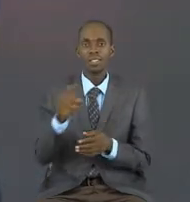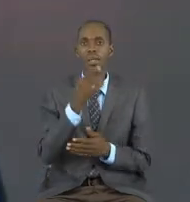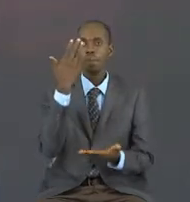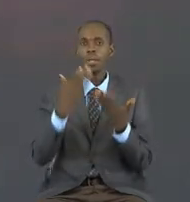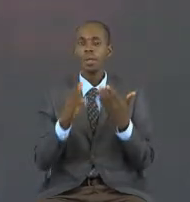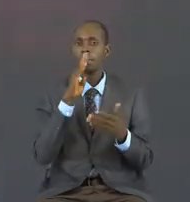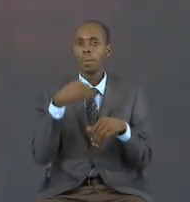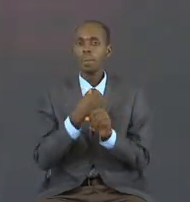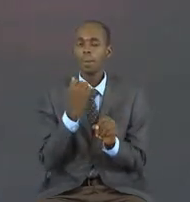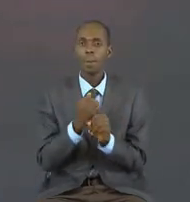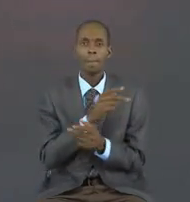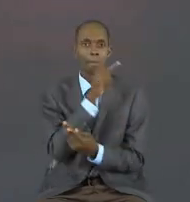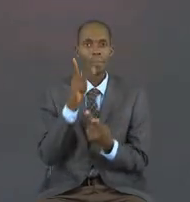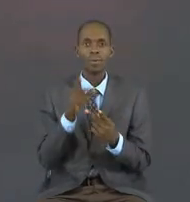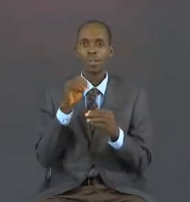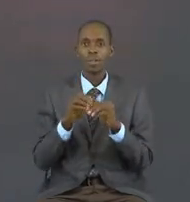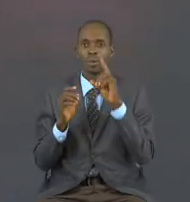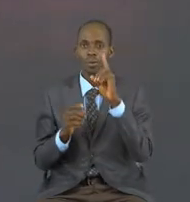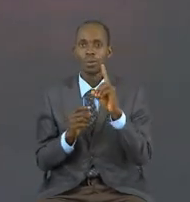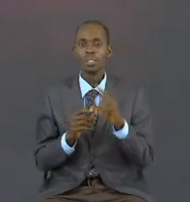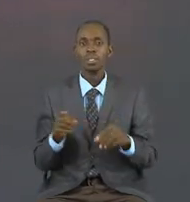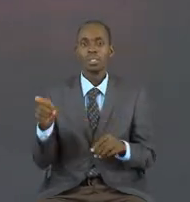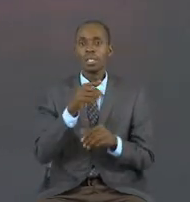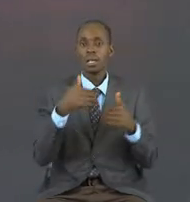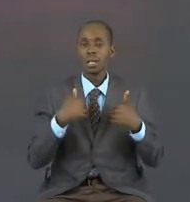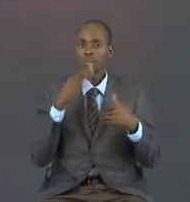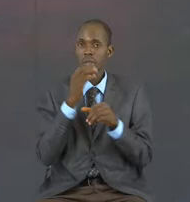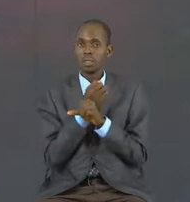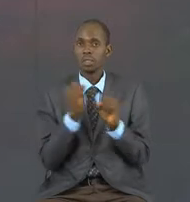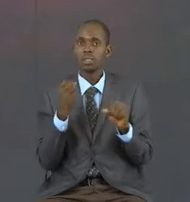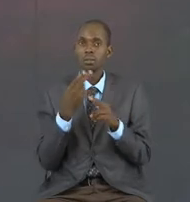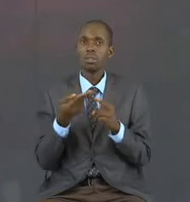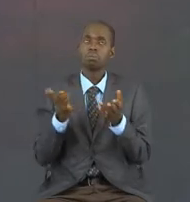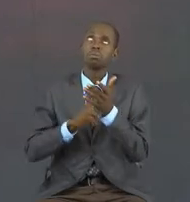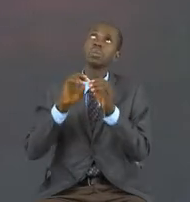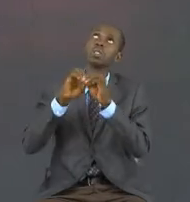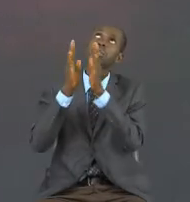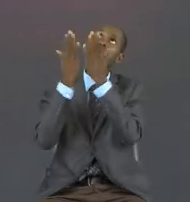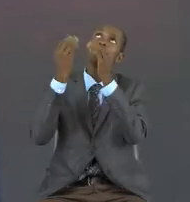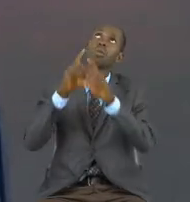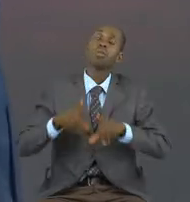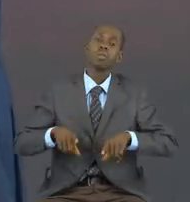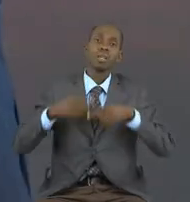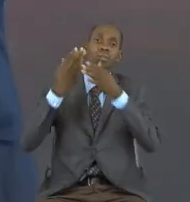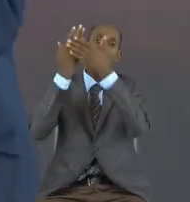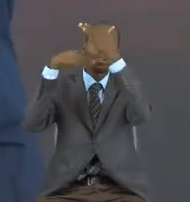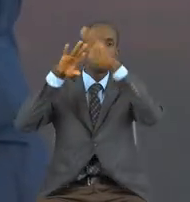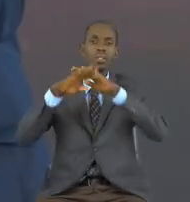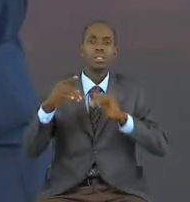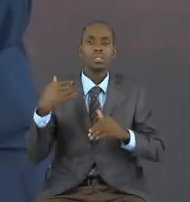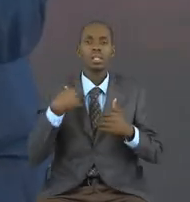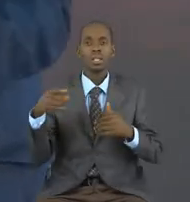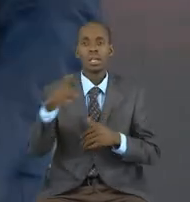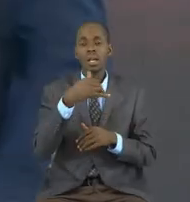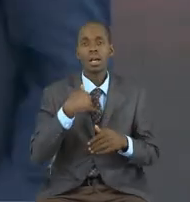in one. They have been saved, their names in the book of life in heaven. They have been sanctified. They were with